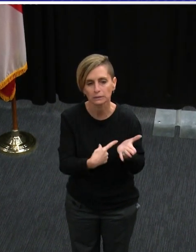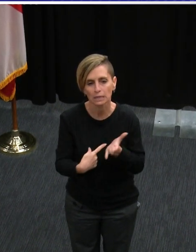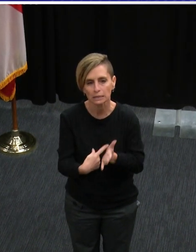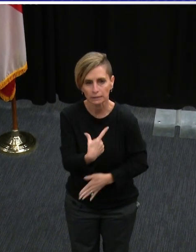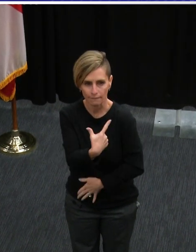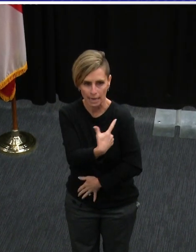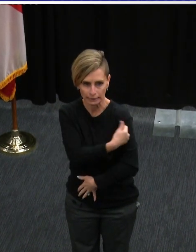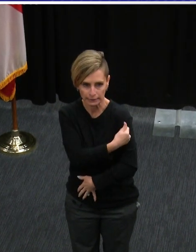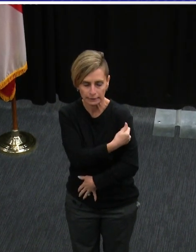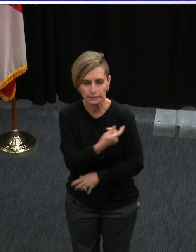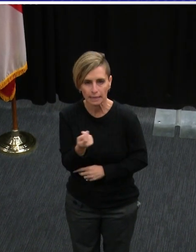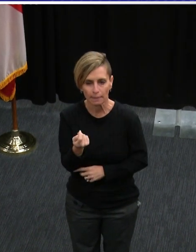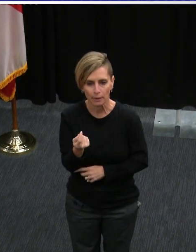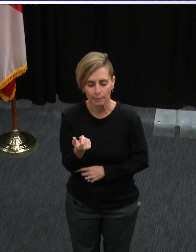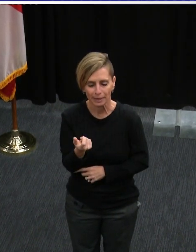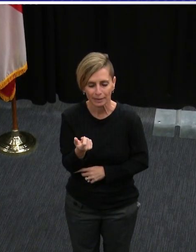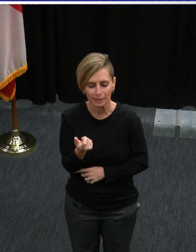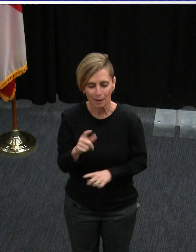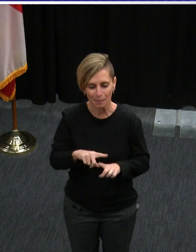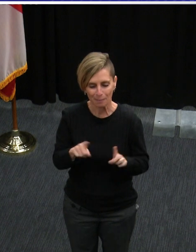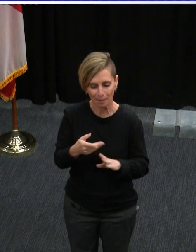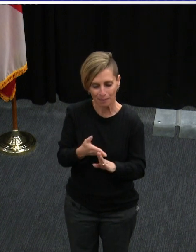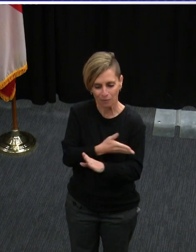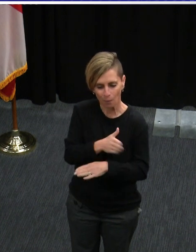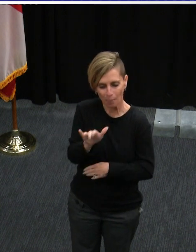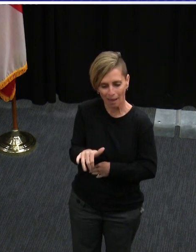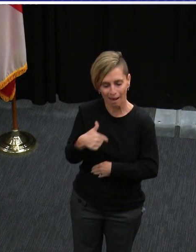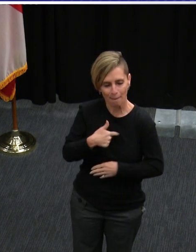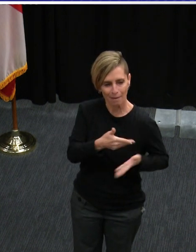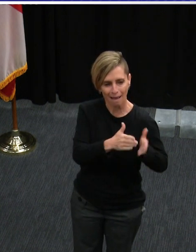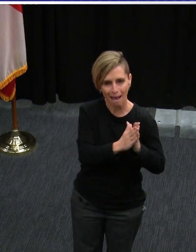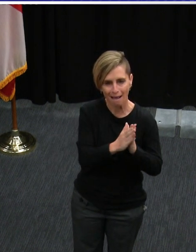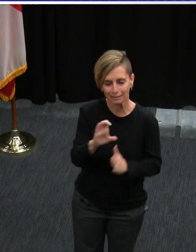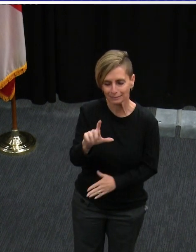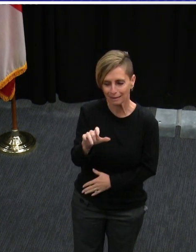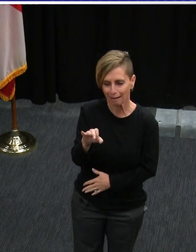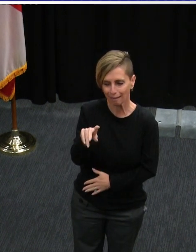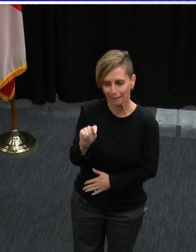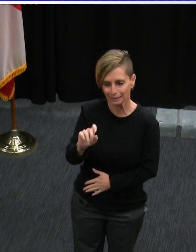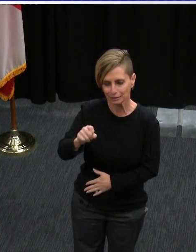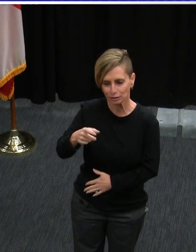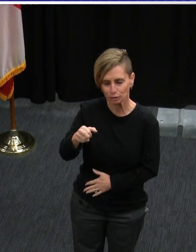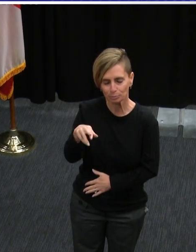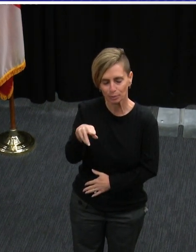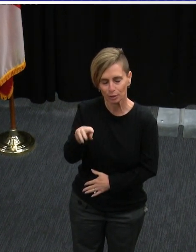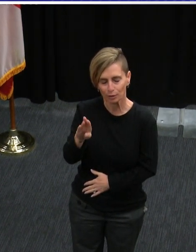vaccine. And for that, I'm going to ask Clint Sperber, our Health Department Administrator, to come forward.